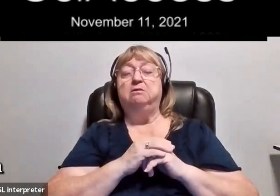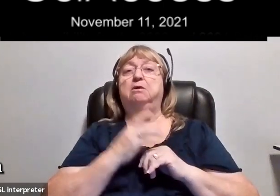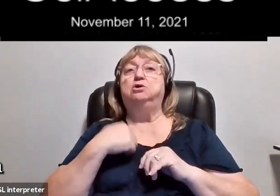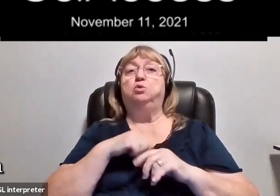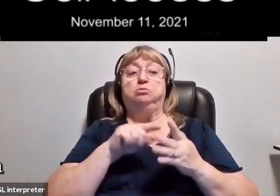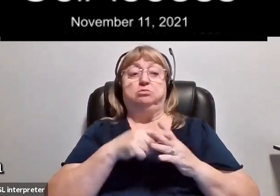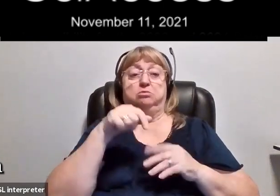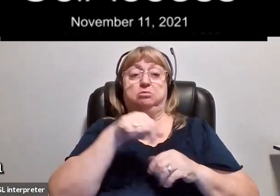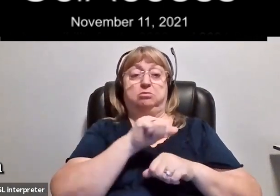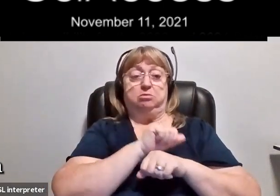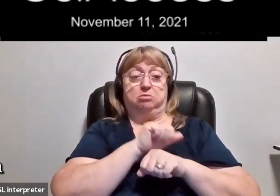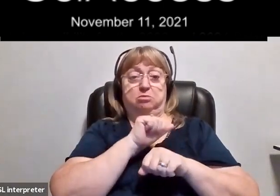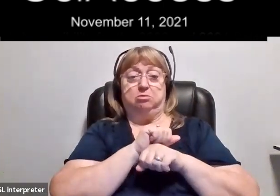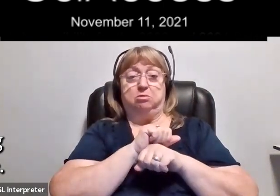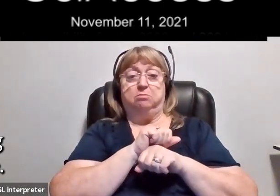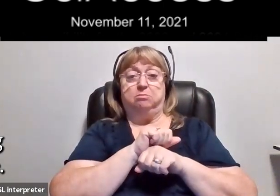job